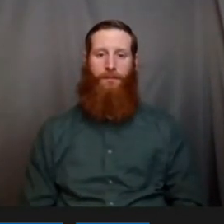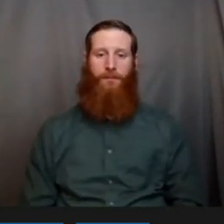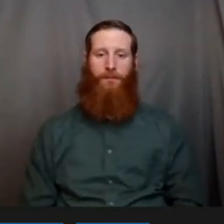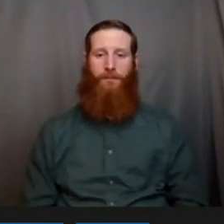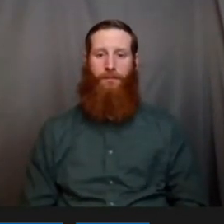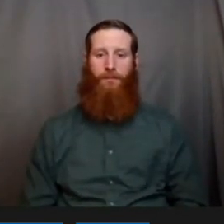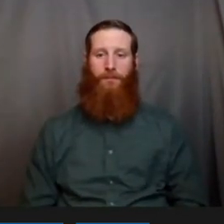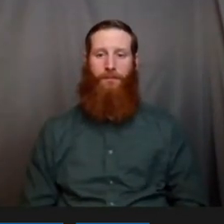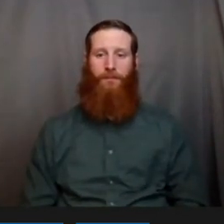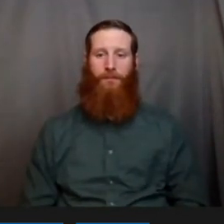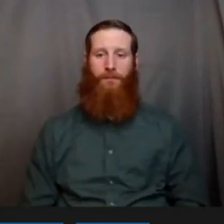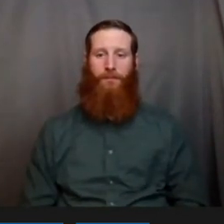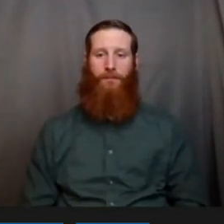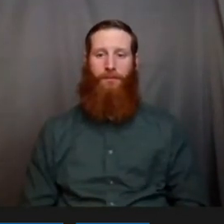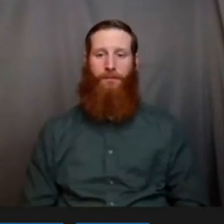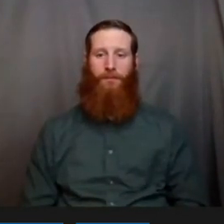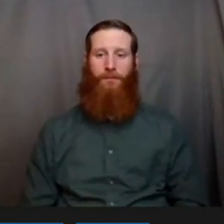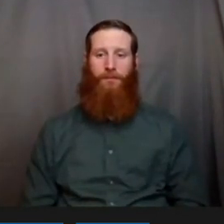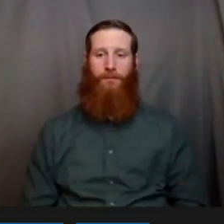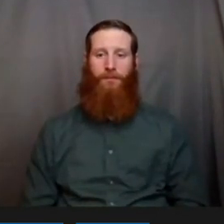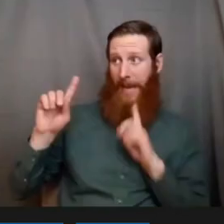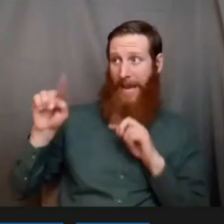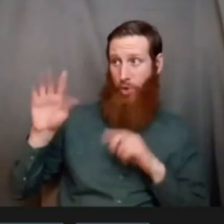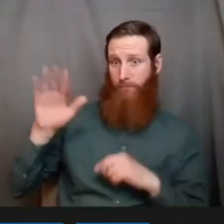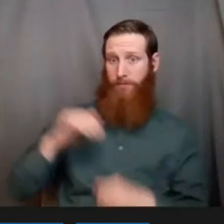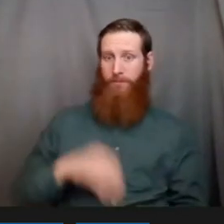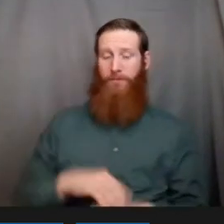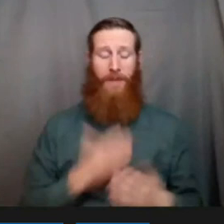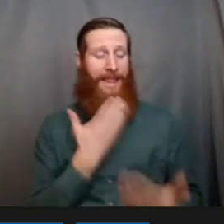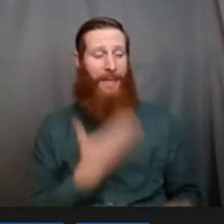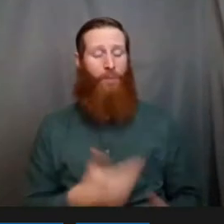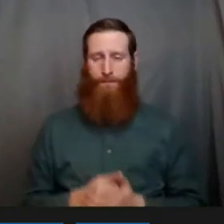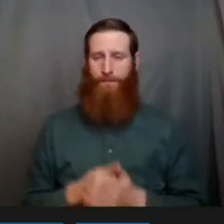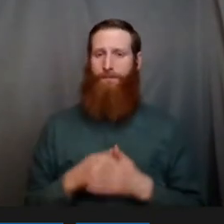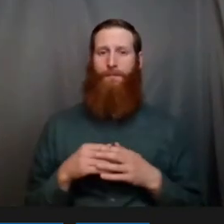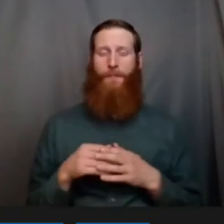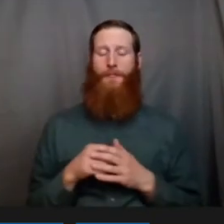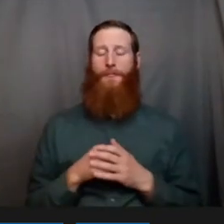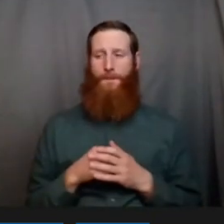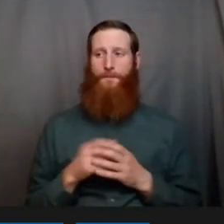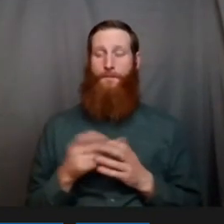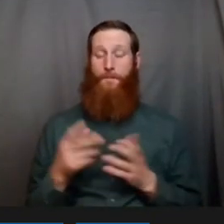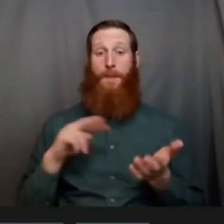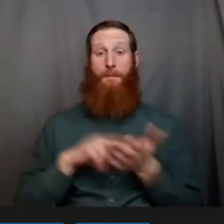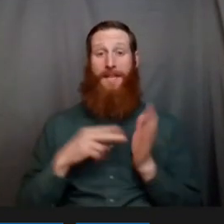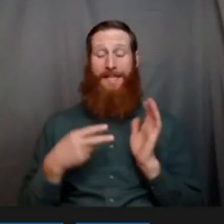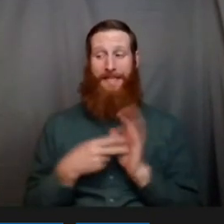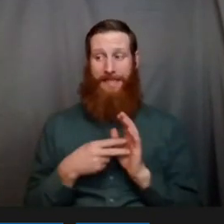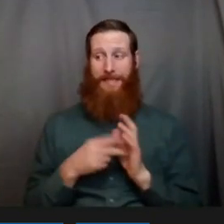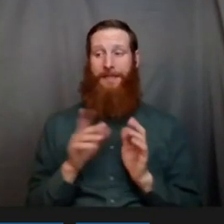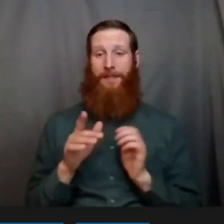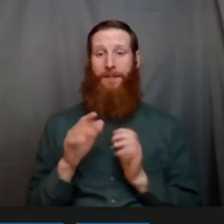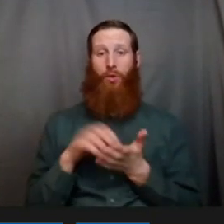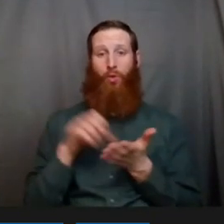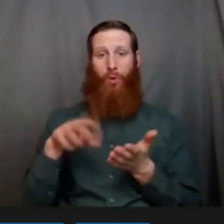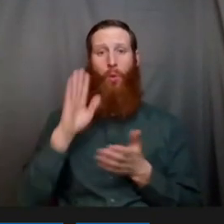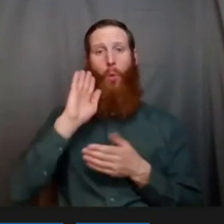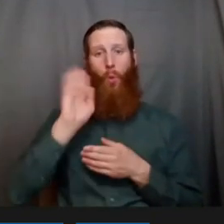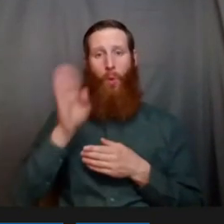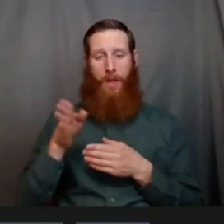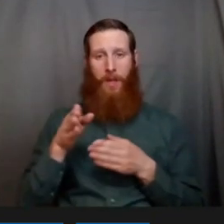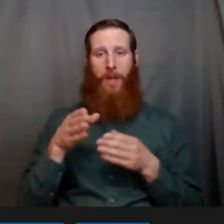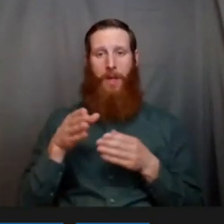I'm happy to answer that question. What it means right now is that the students will be divided up into their